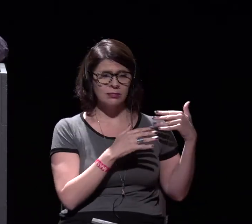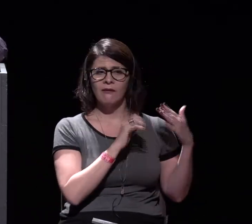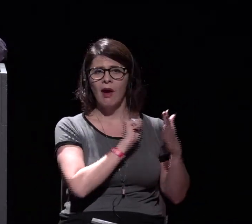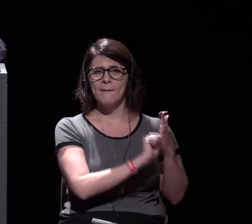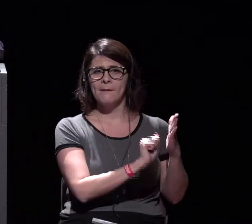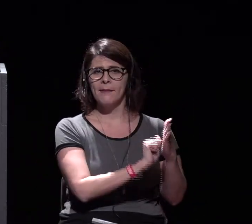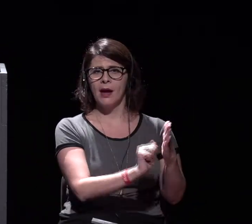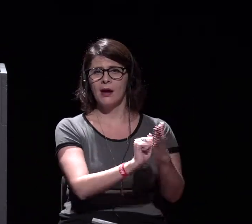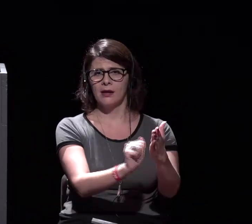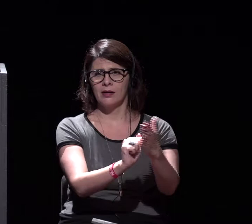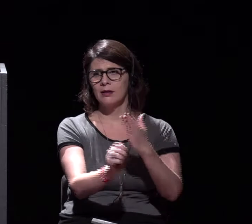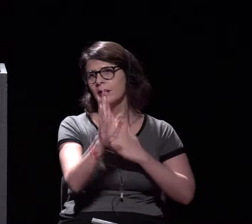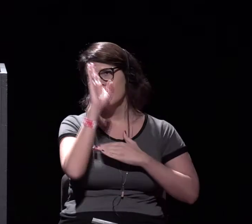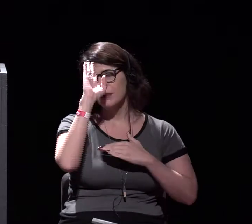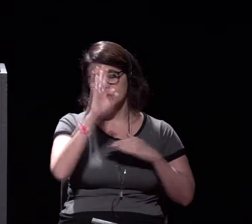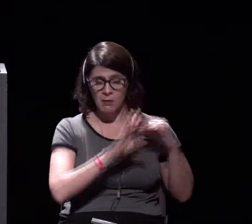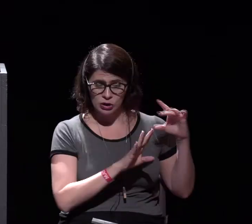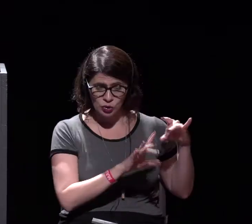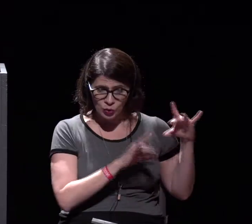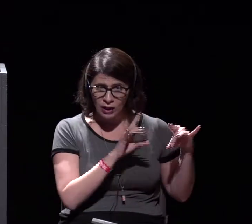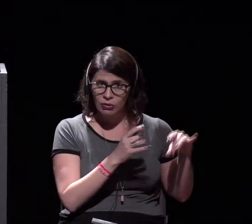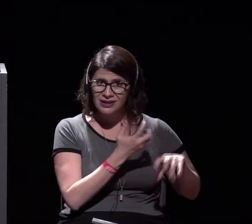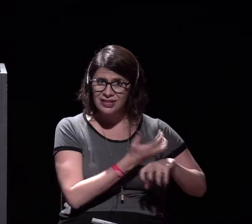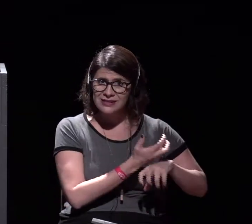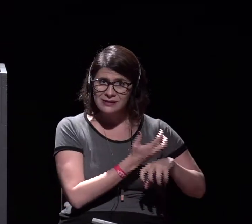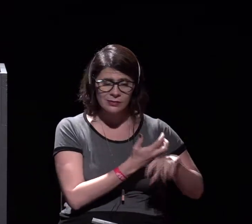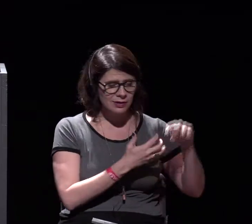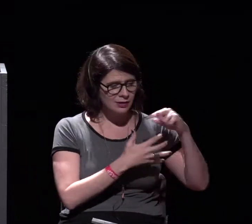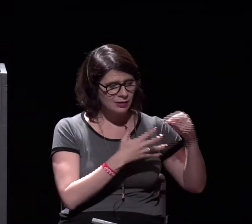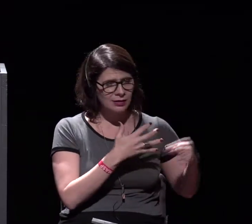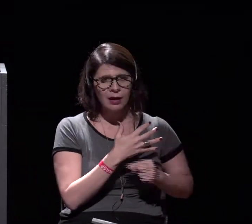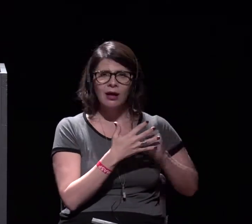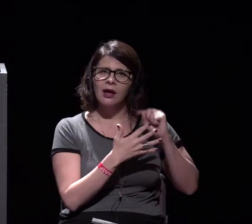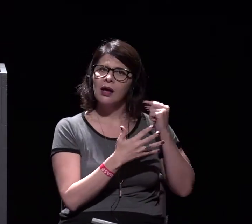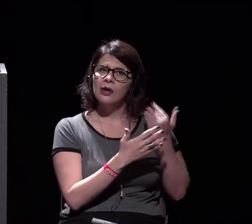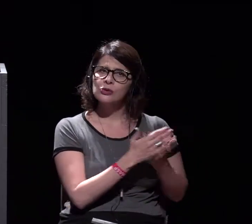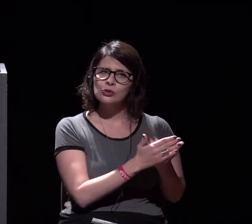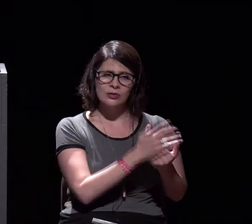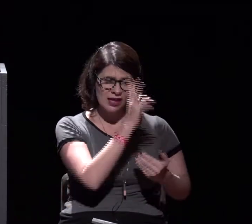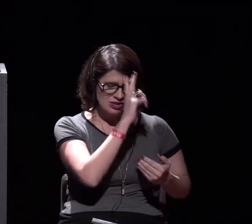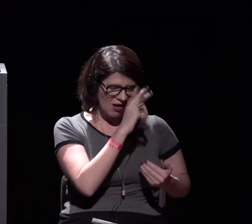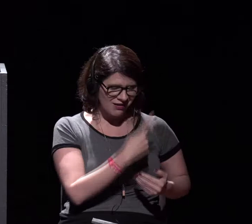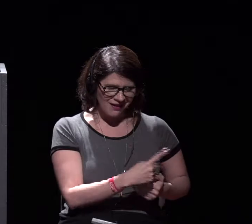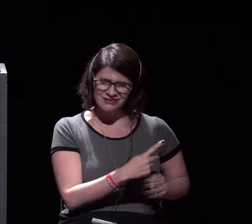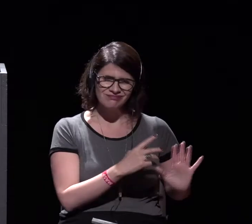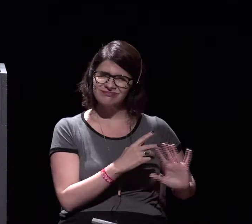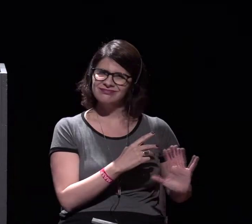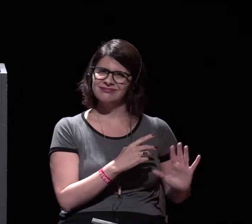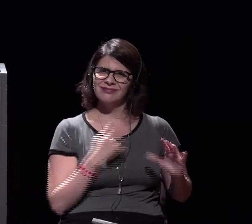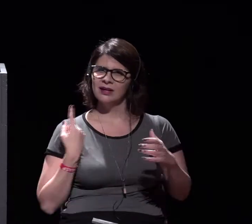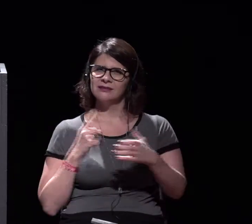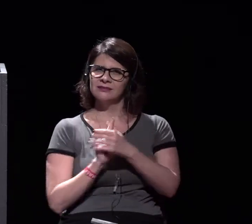has largely disregarded all these previous histories as not necessarily their concern, which perhaps we need to